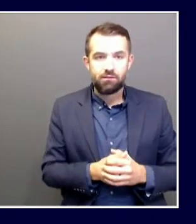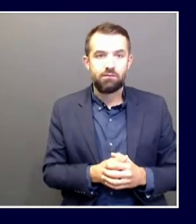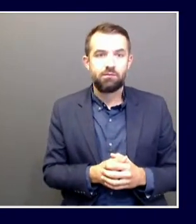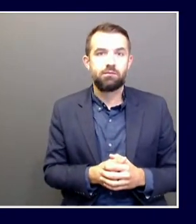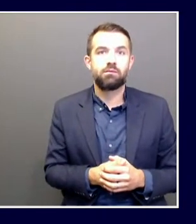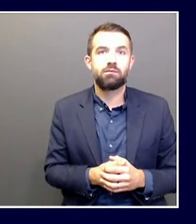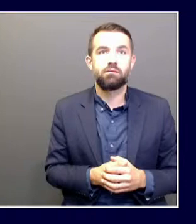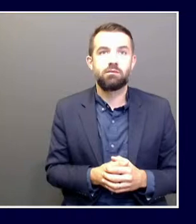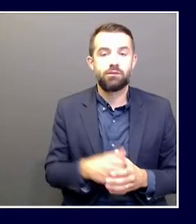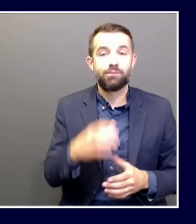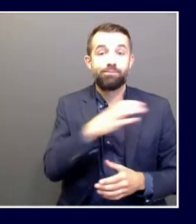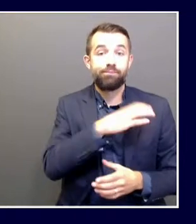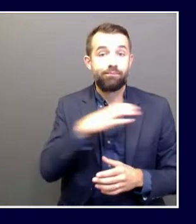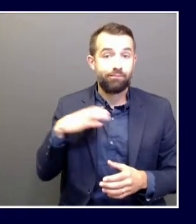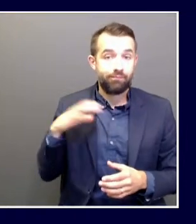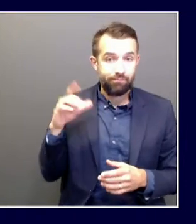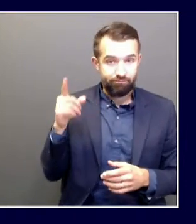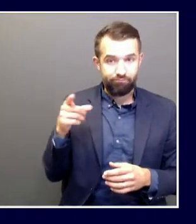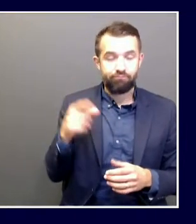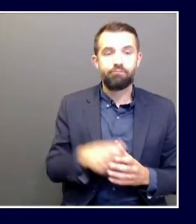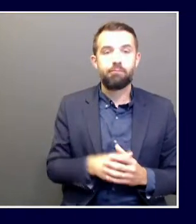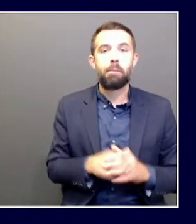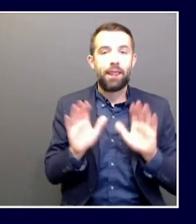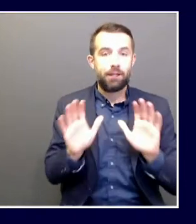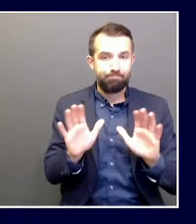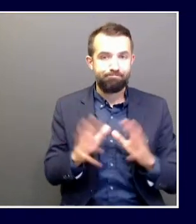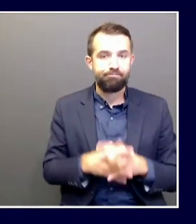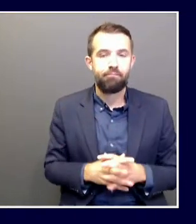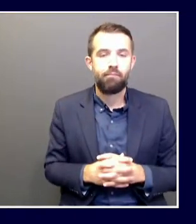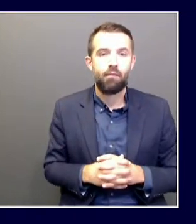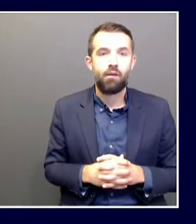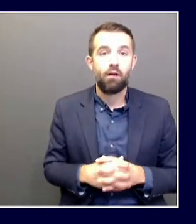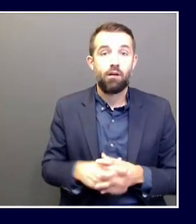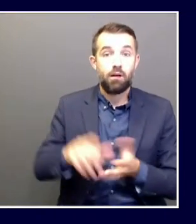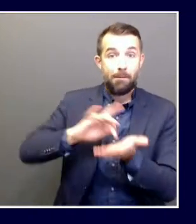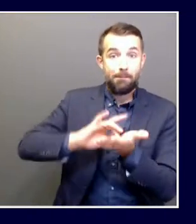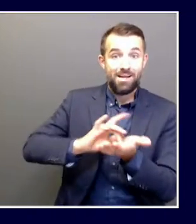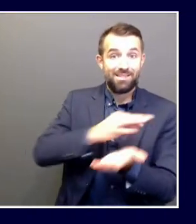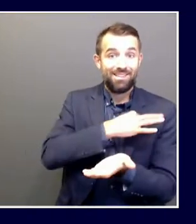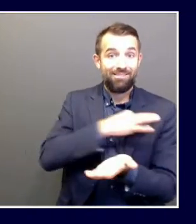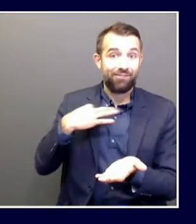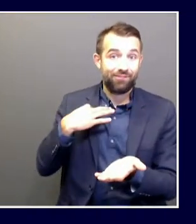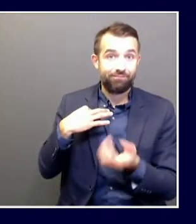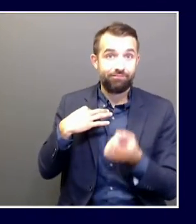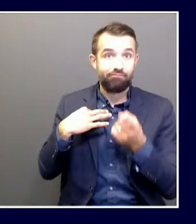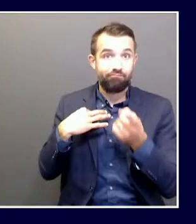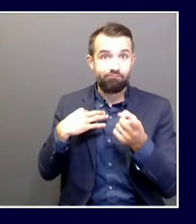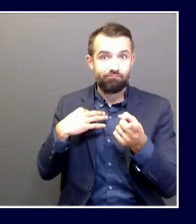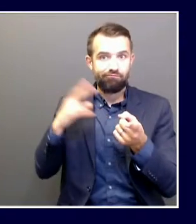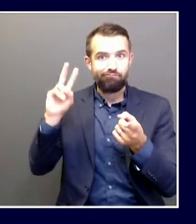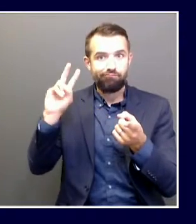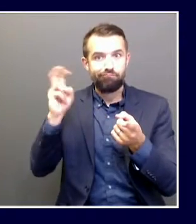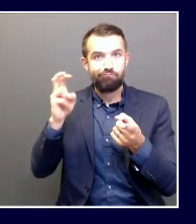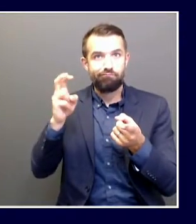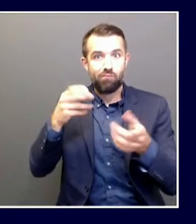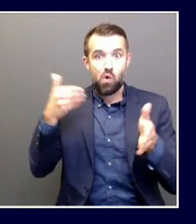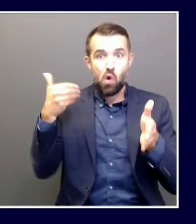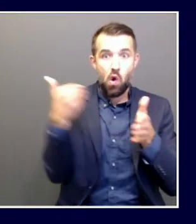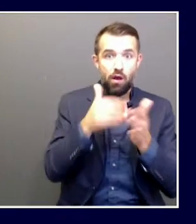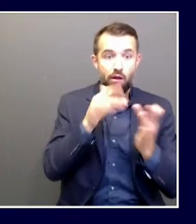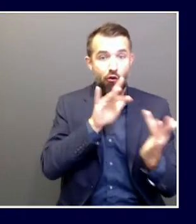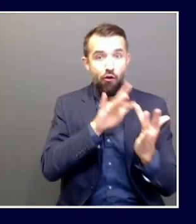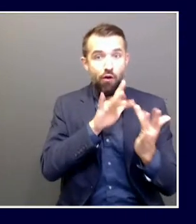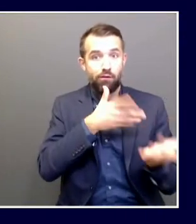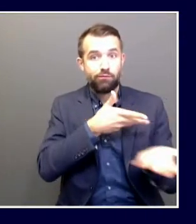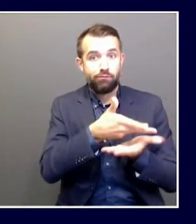about how we deal with healthcare workers when they are a close contact of somebody who has COVID-19. Yep.